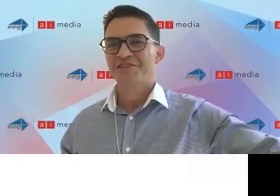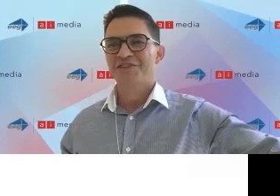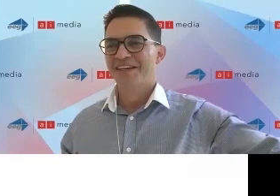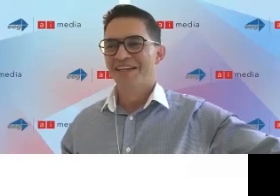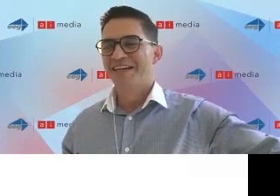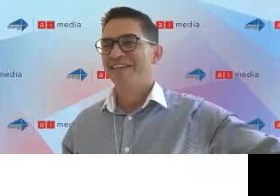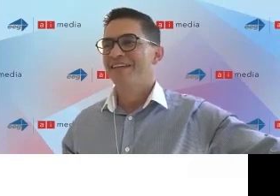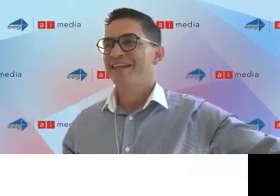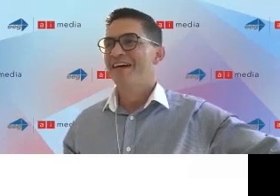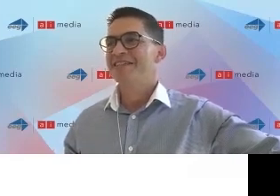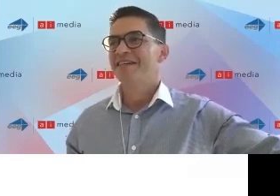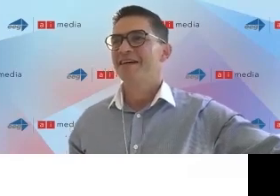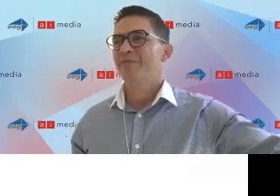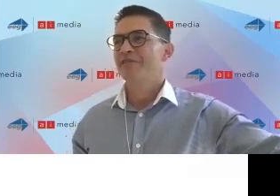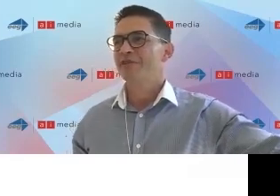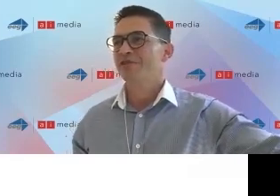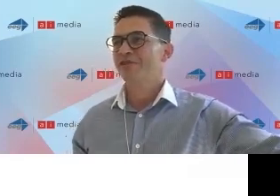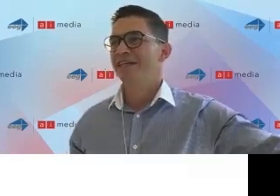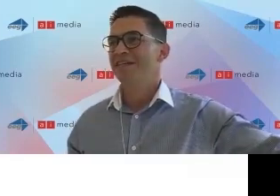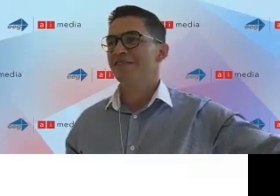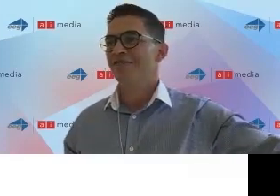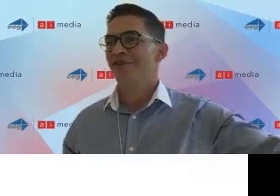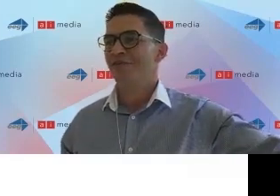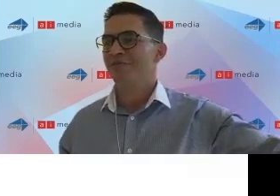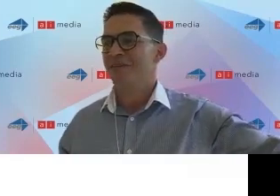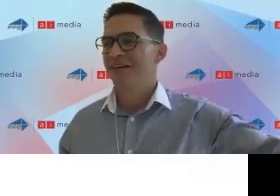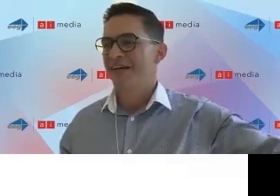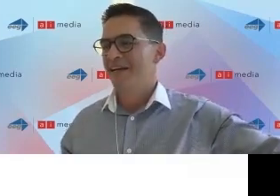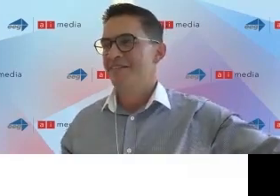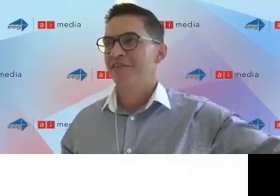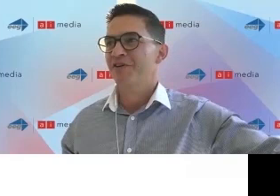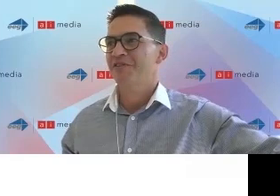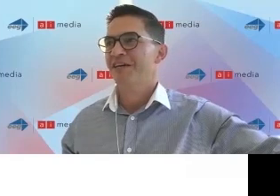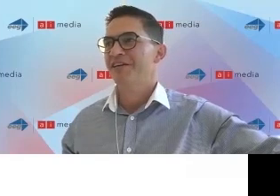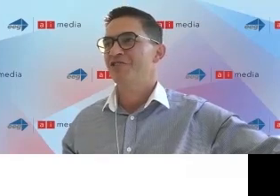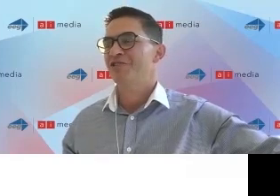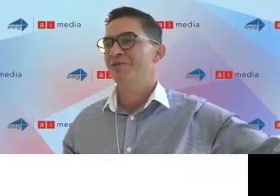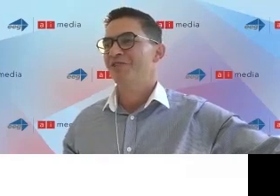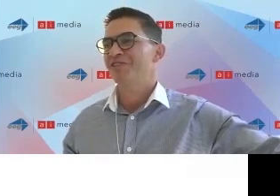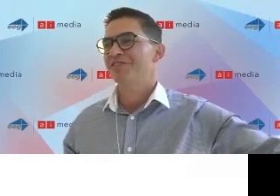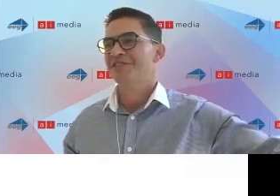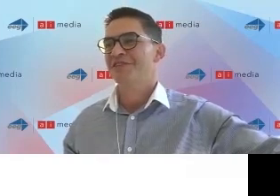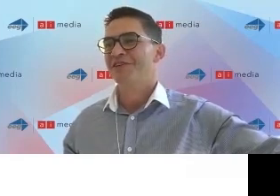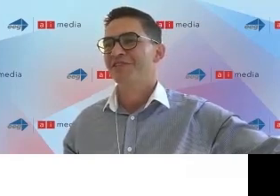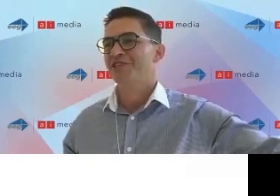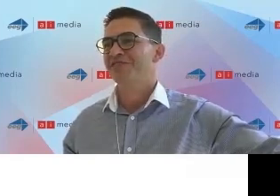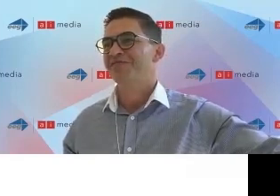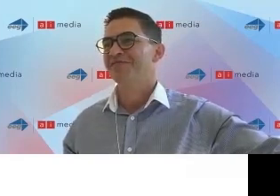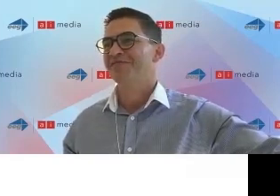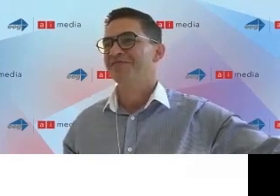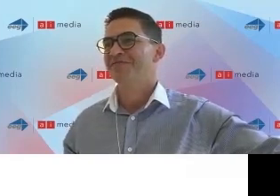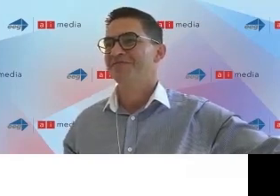Thank you, Donna. And then the last pre-record is from our CFO, John Bird. So over to